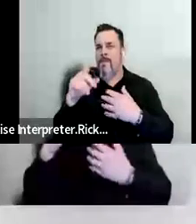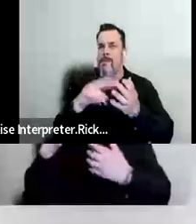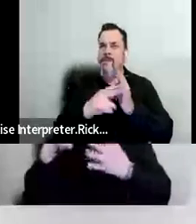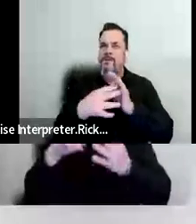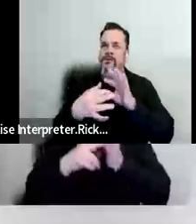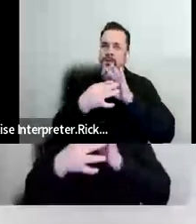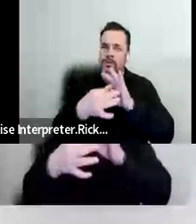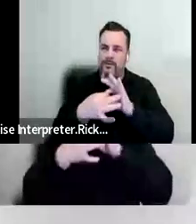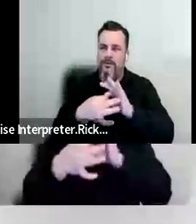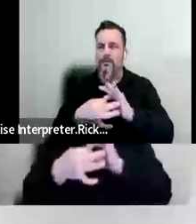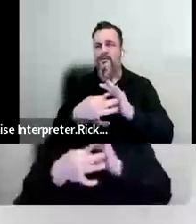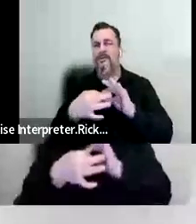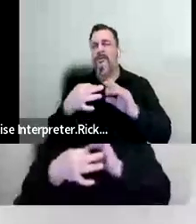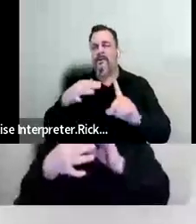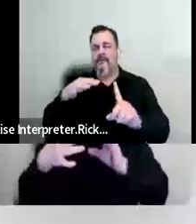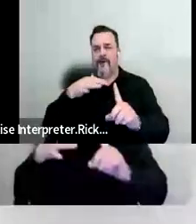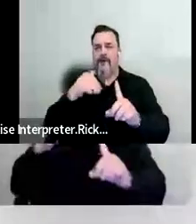with the environment of the person,